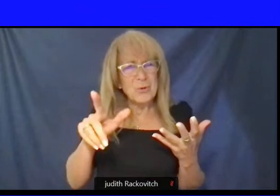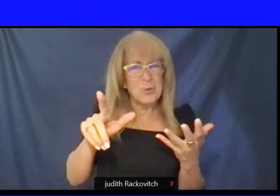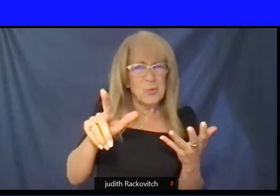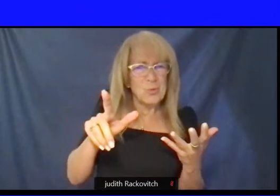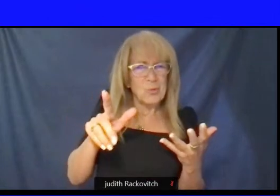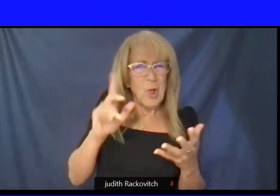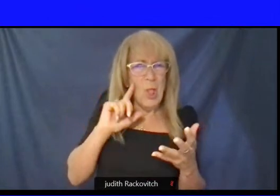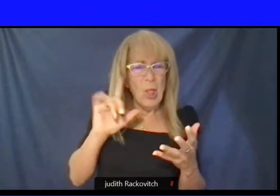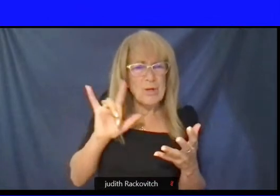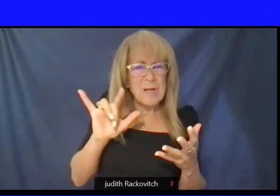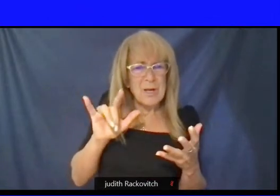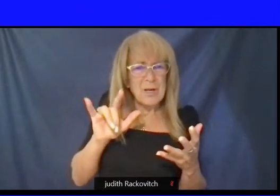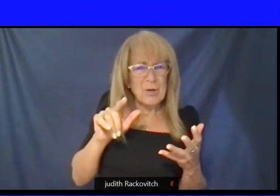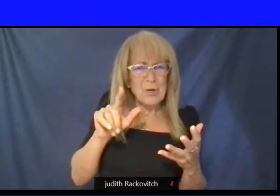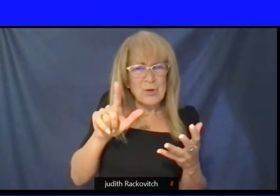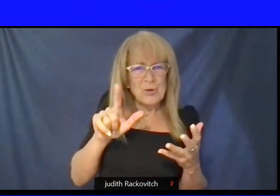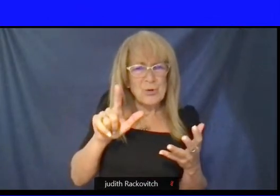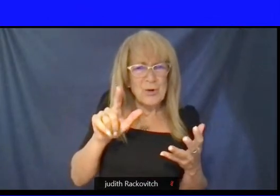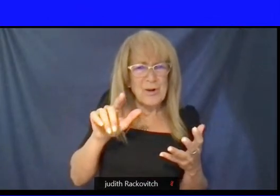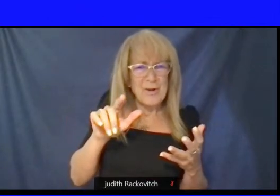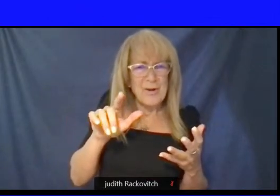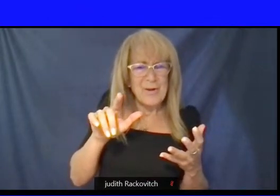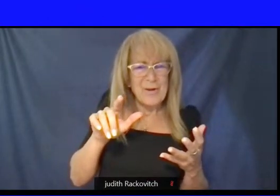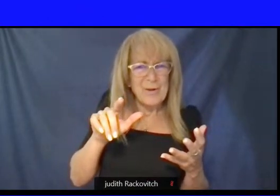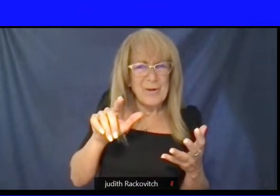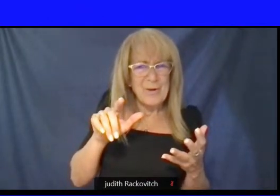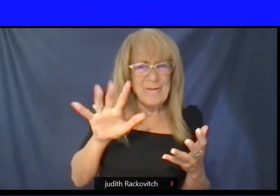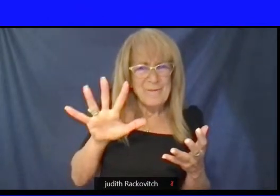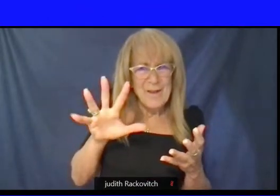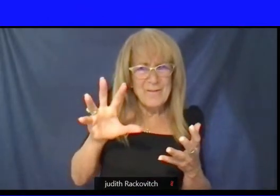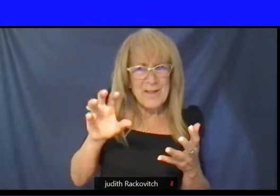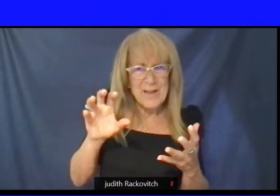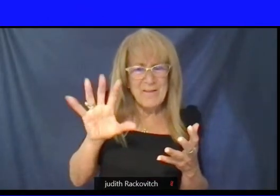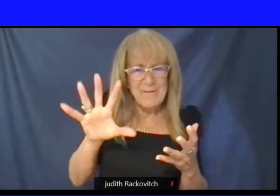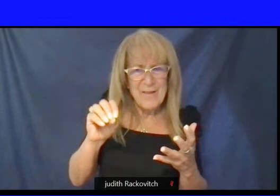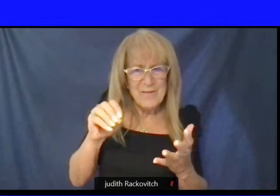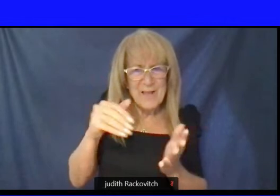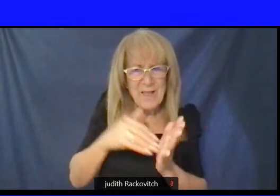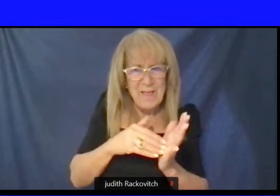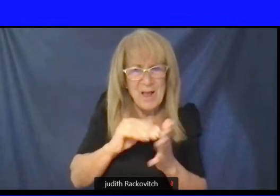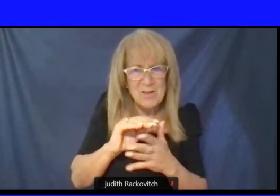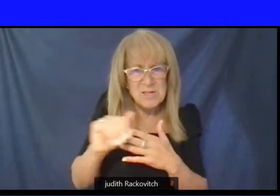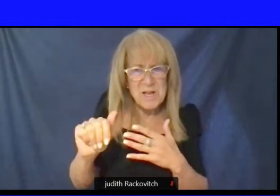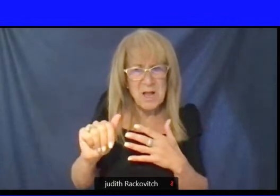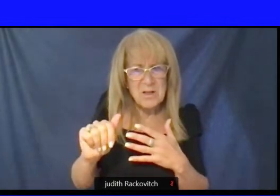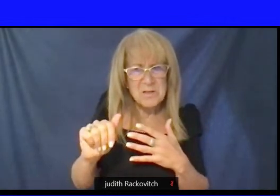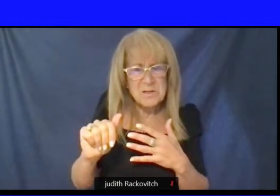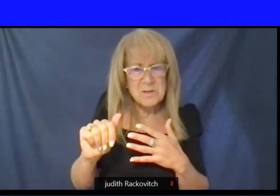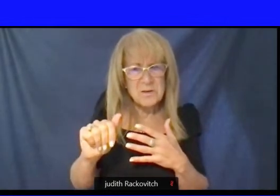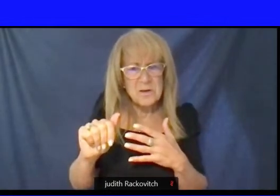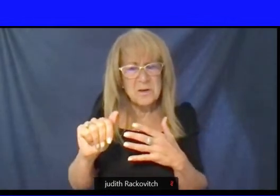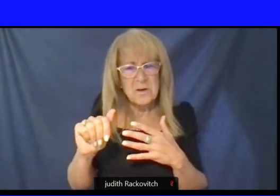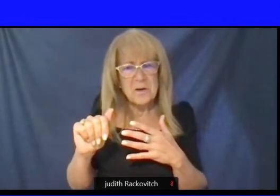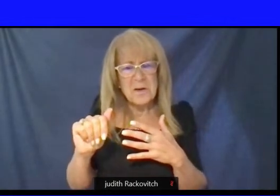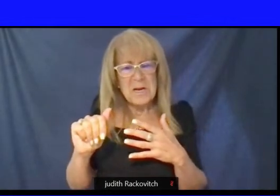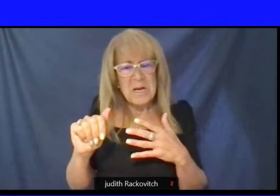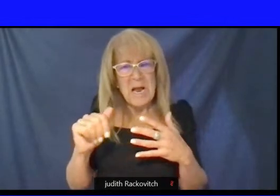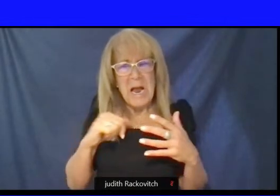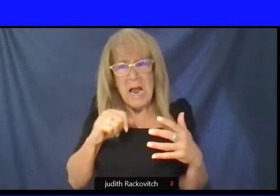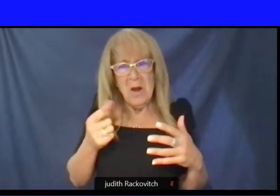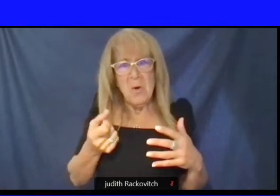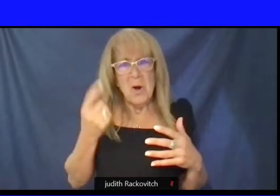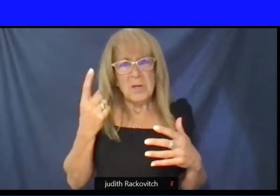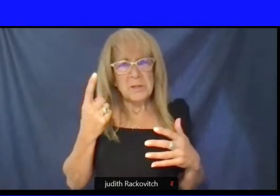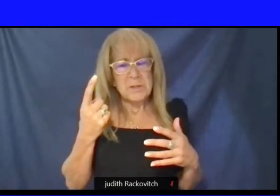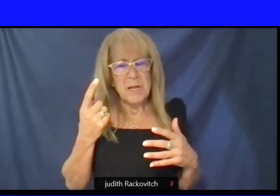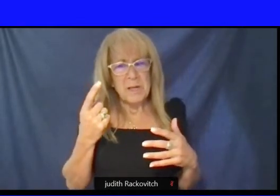$41,000, et cetera, per patient for about 18-month period of time. If we applied